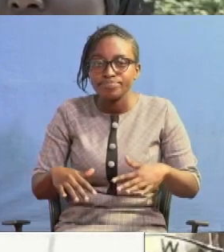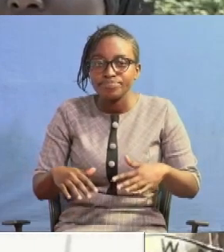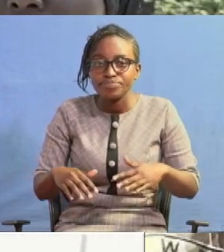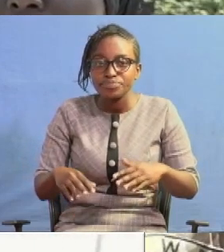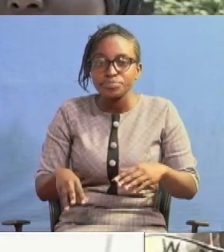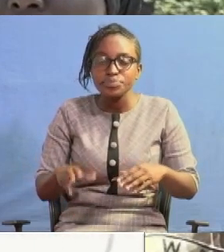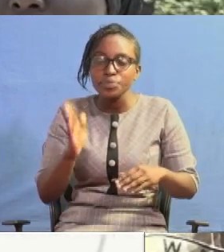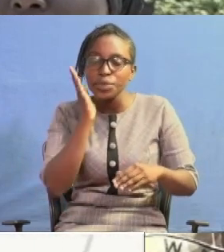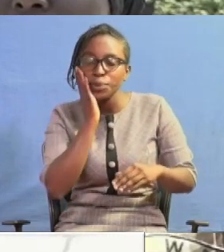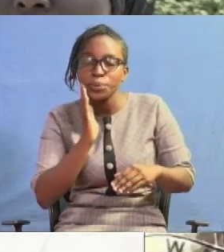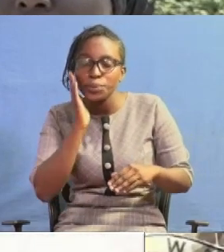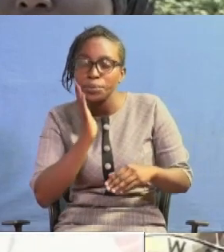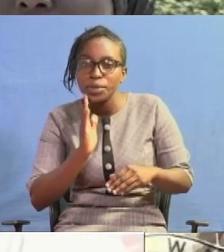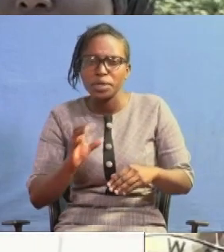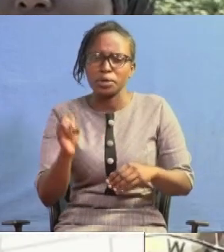we had a minimum of